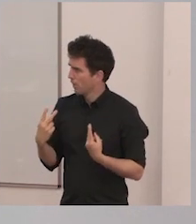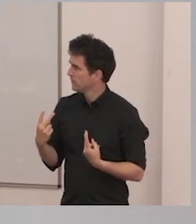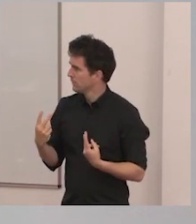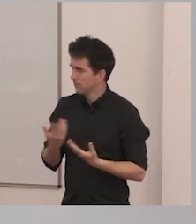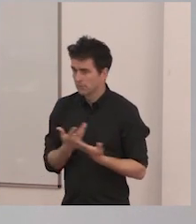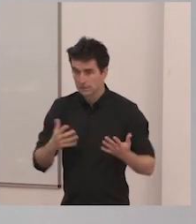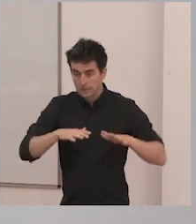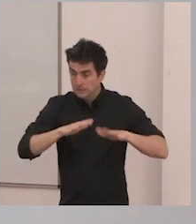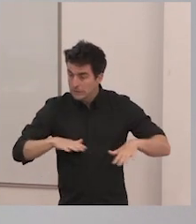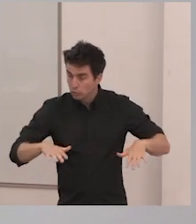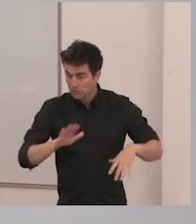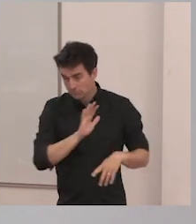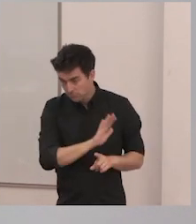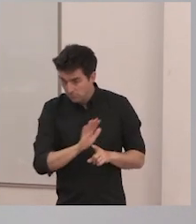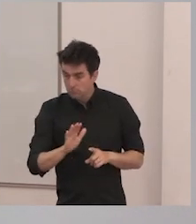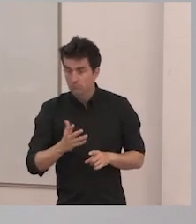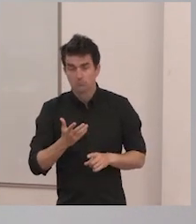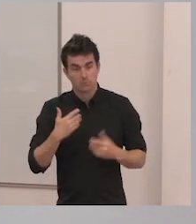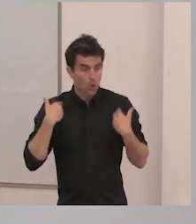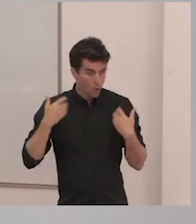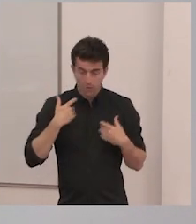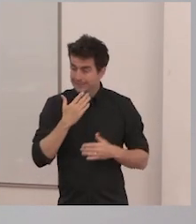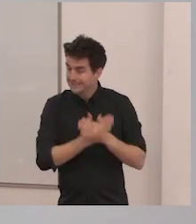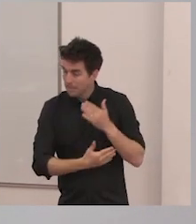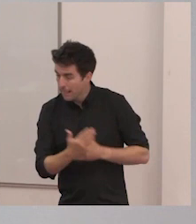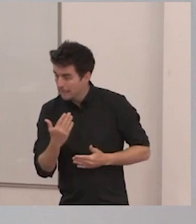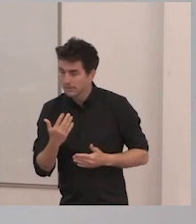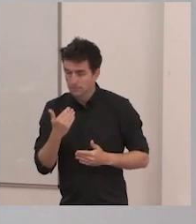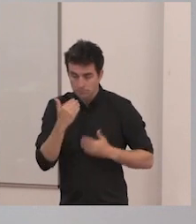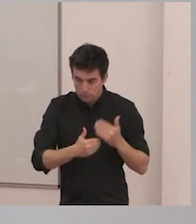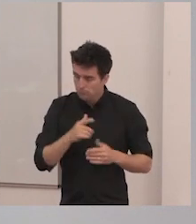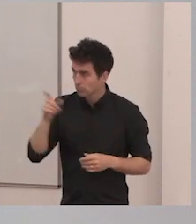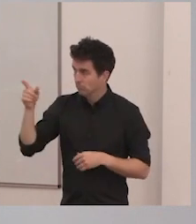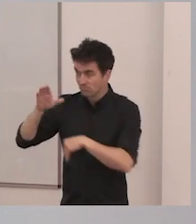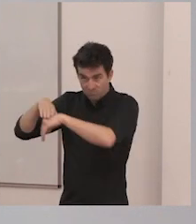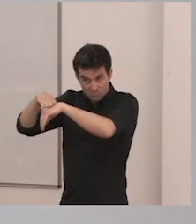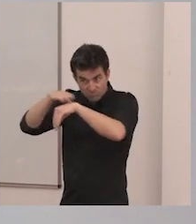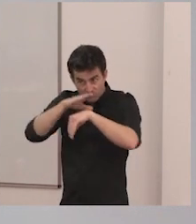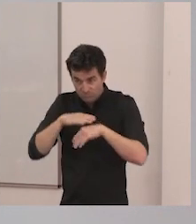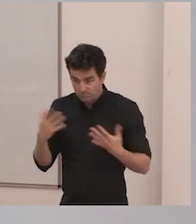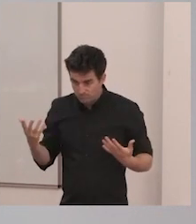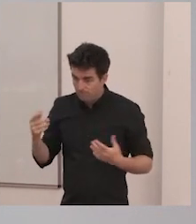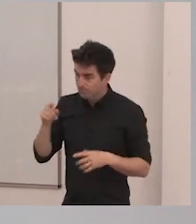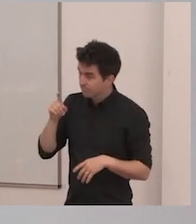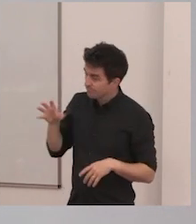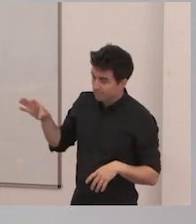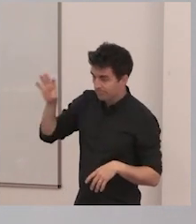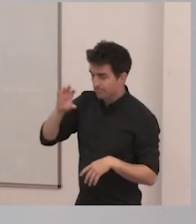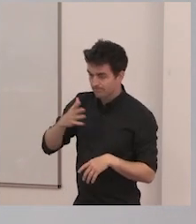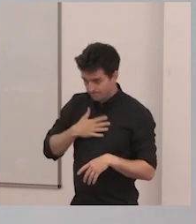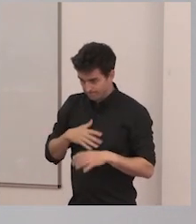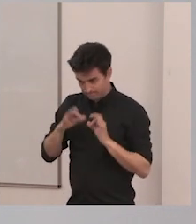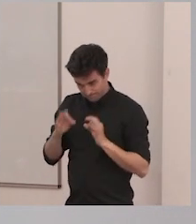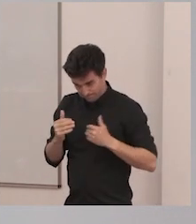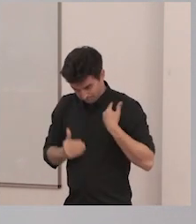is an enabling environment for children and youth with disabilities to have their own organisations and